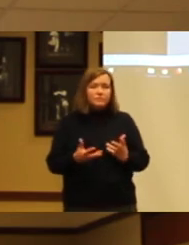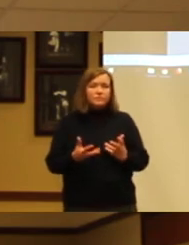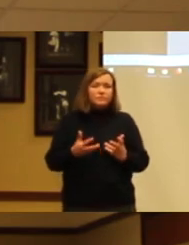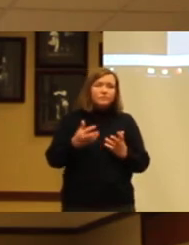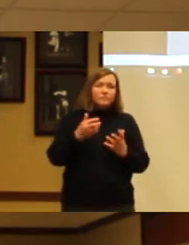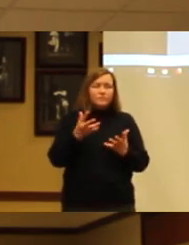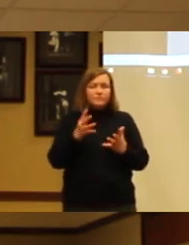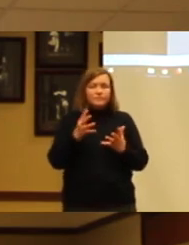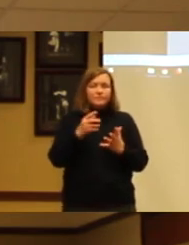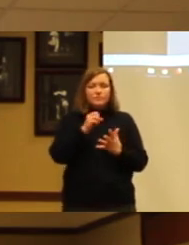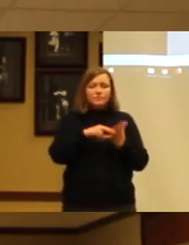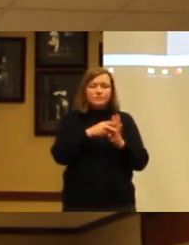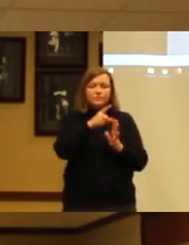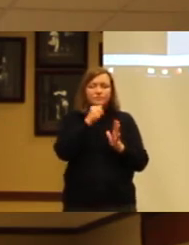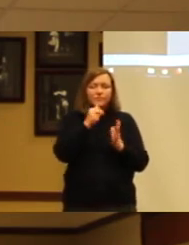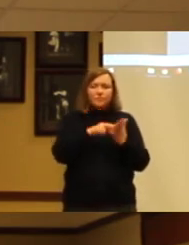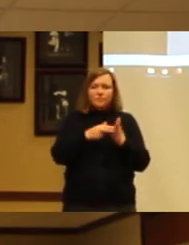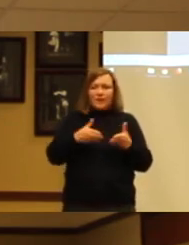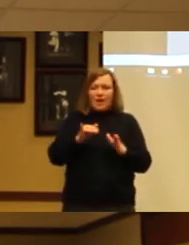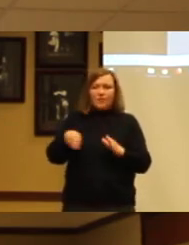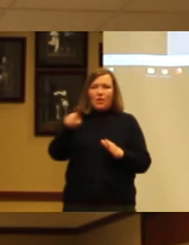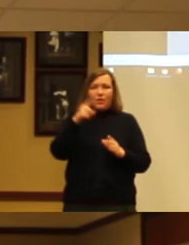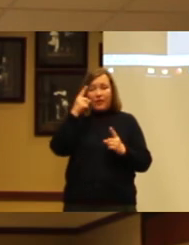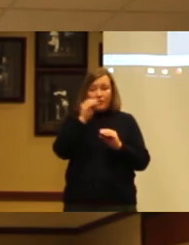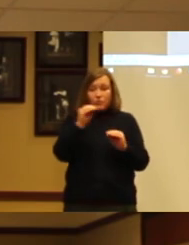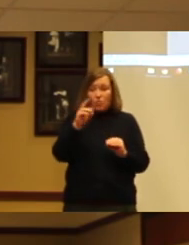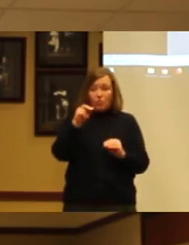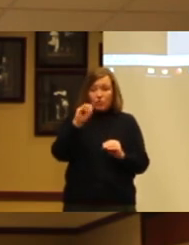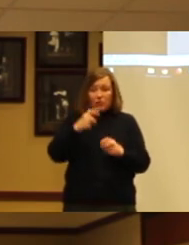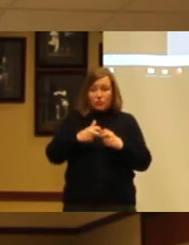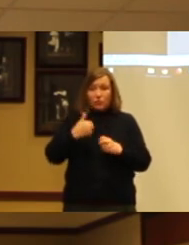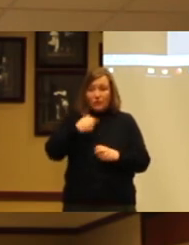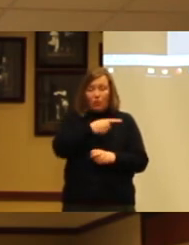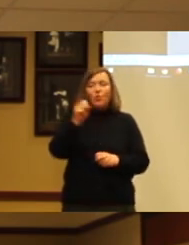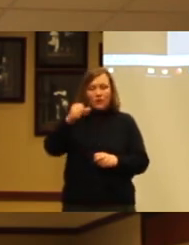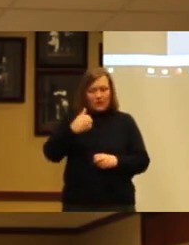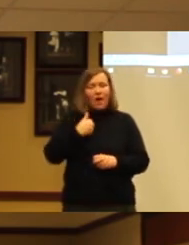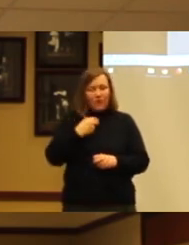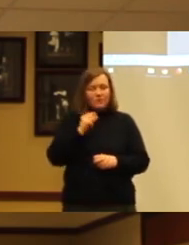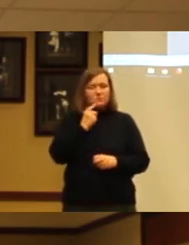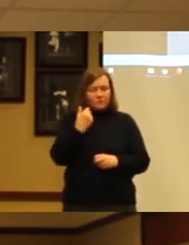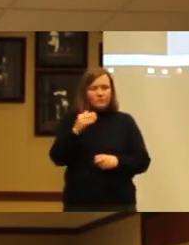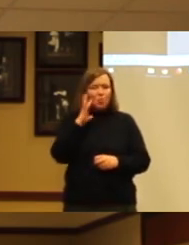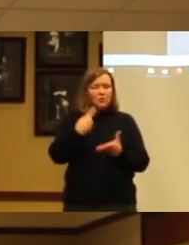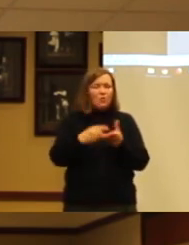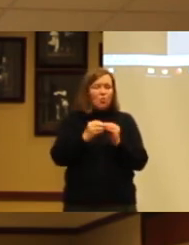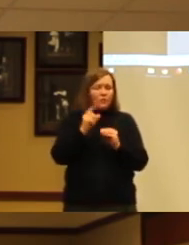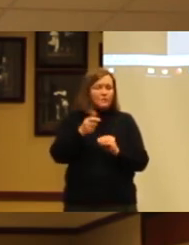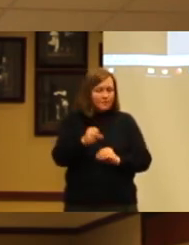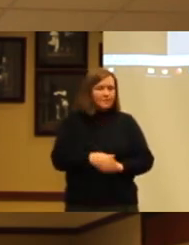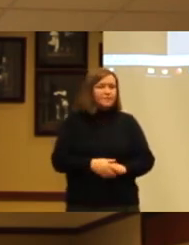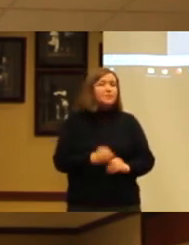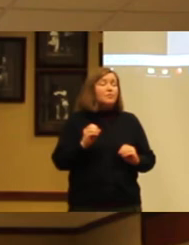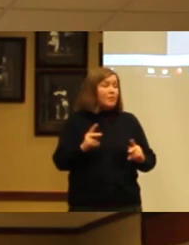not to allow the misunderstanding that there is no racial issues there. Yes, they are, and big time. We can talk more about it.